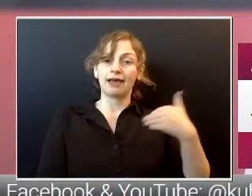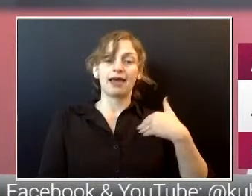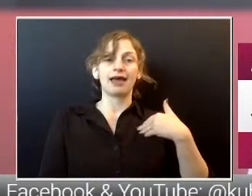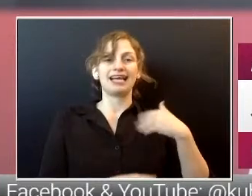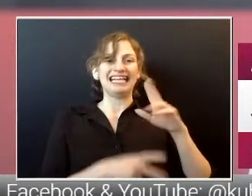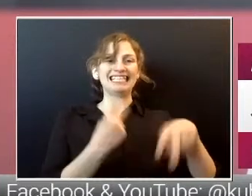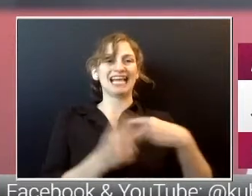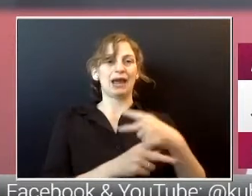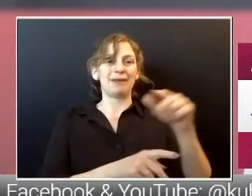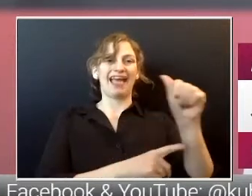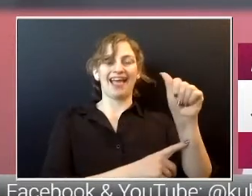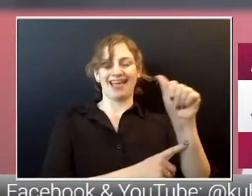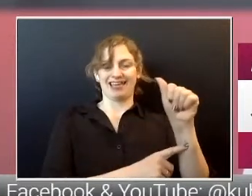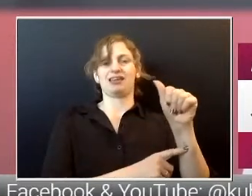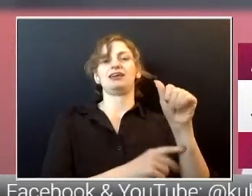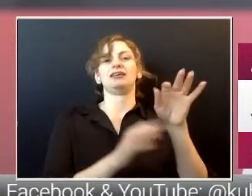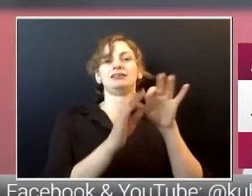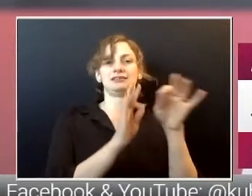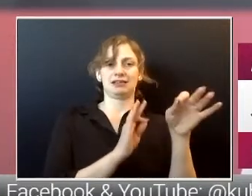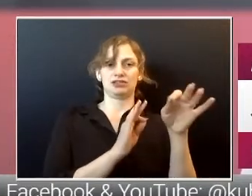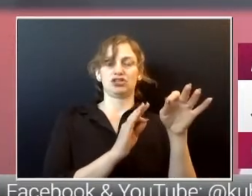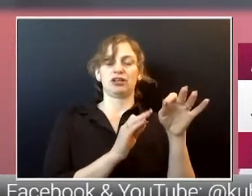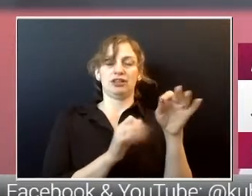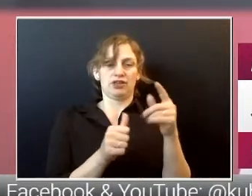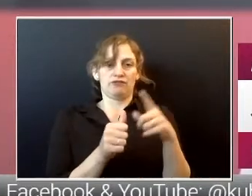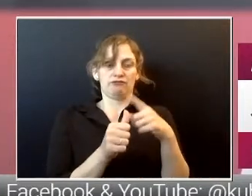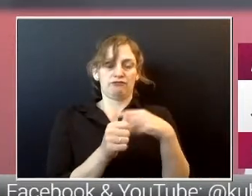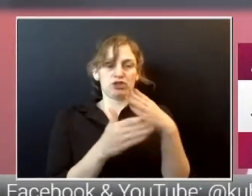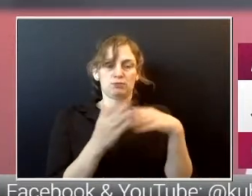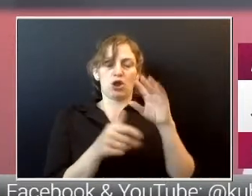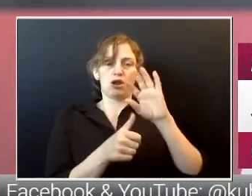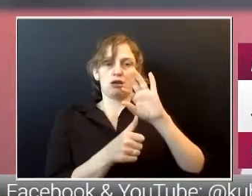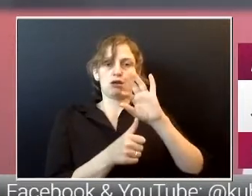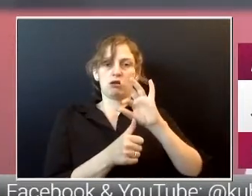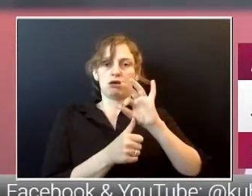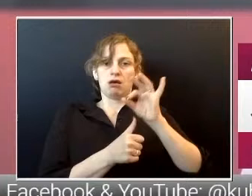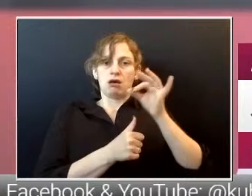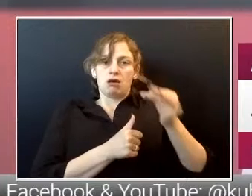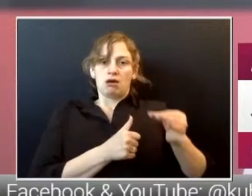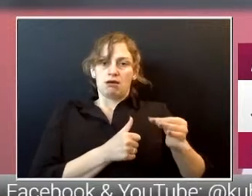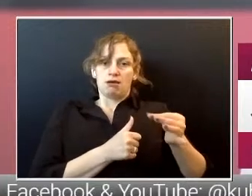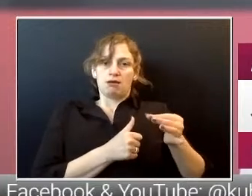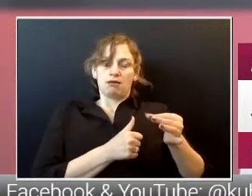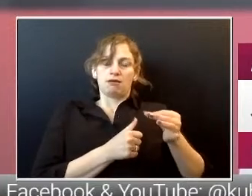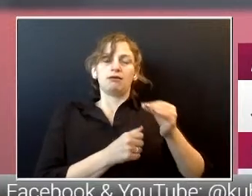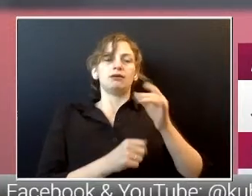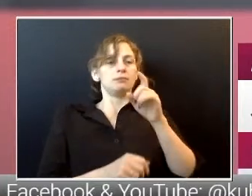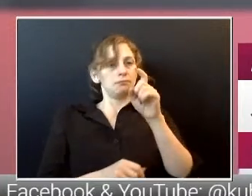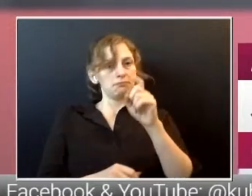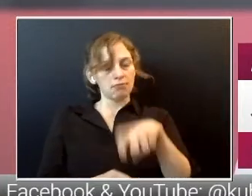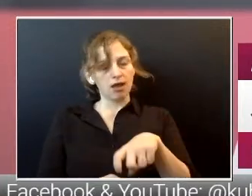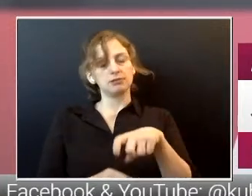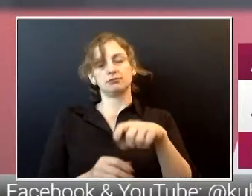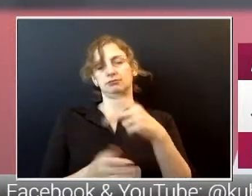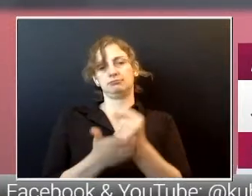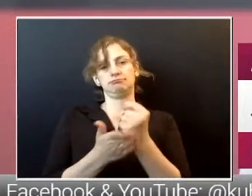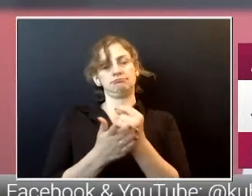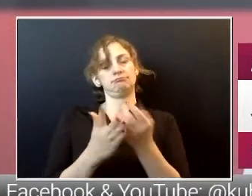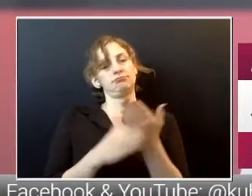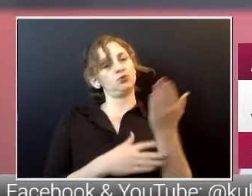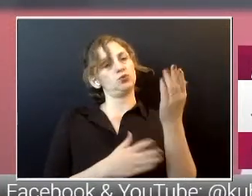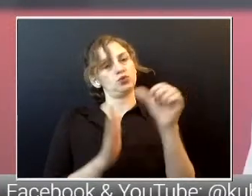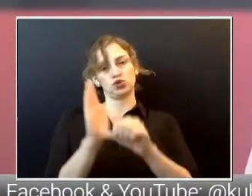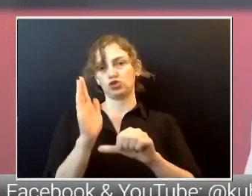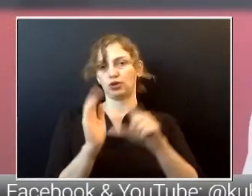ascending aorta. That cannot be treated with anything other than surgery, open surgery. The second type is